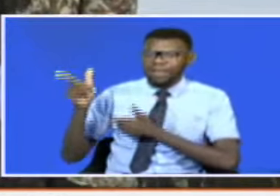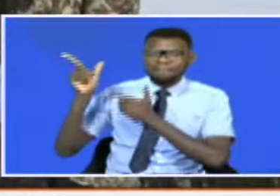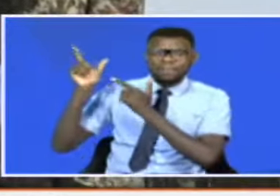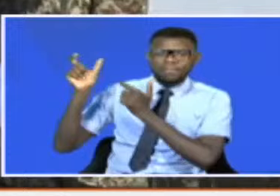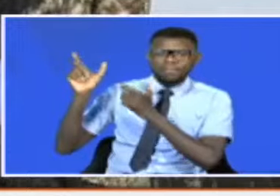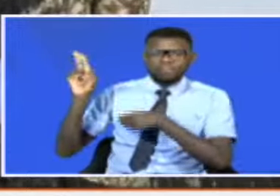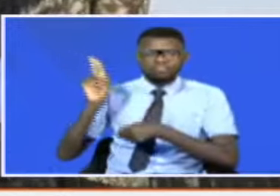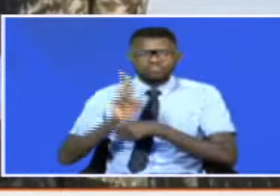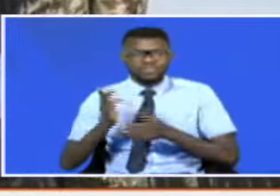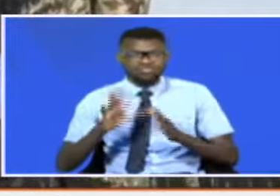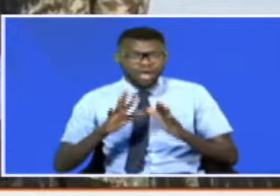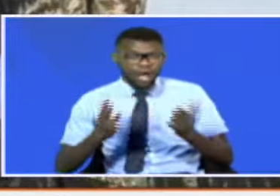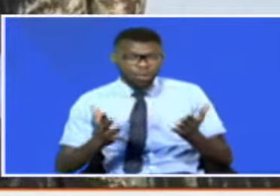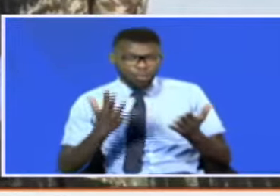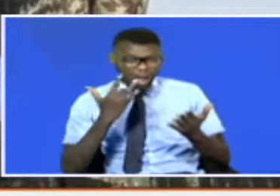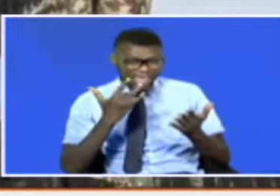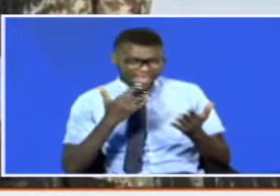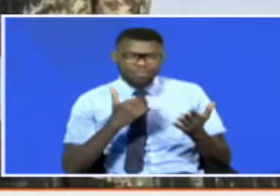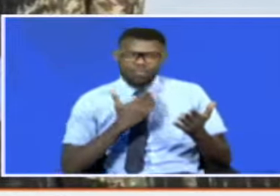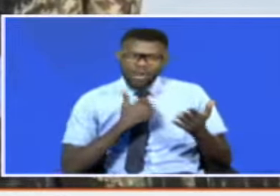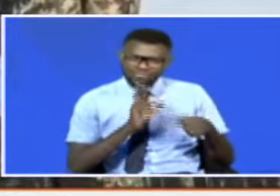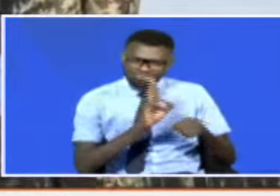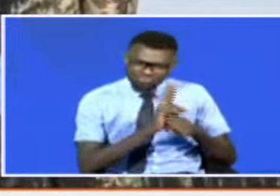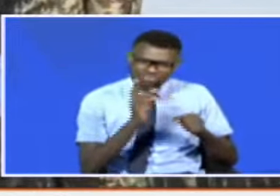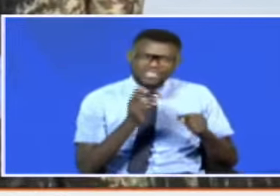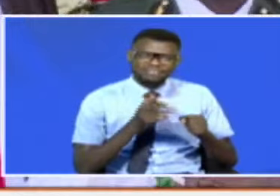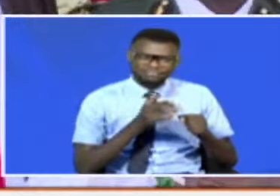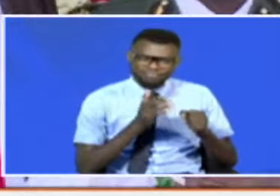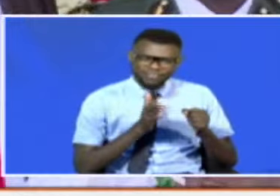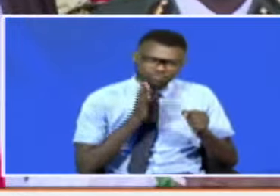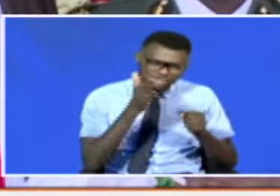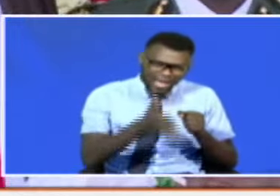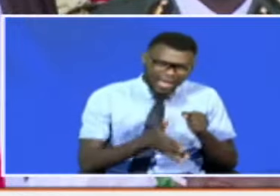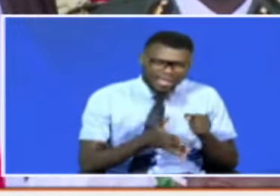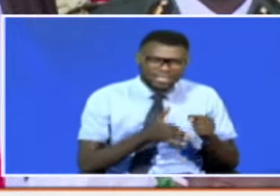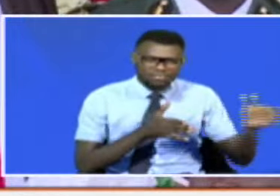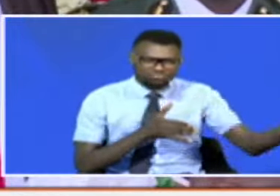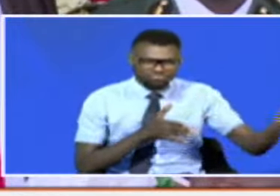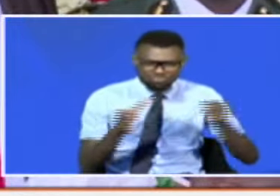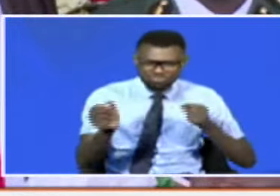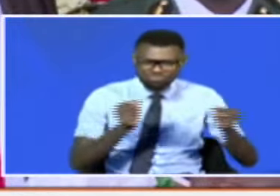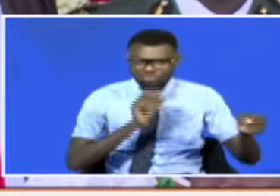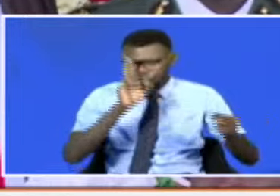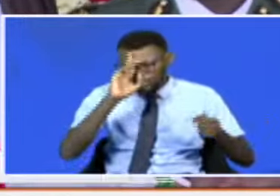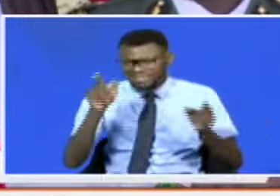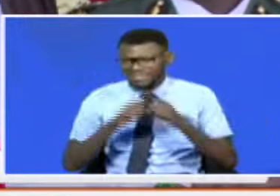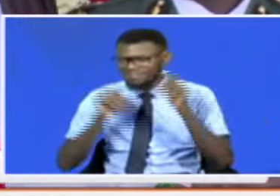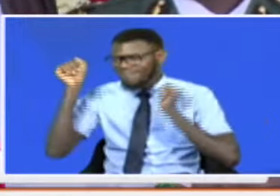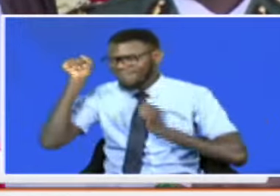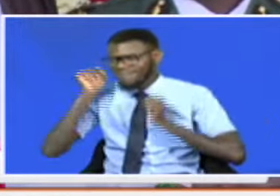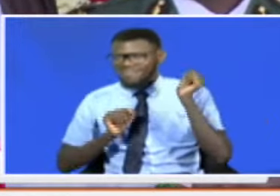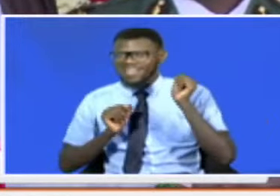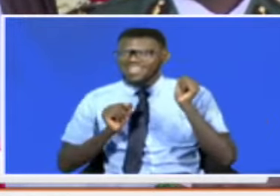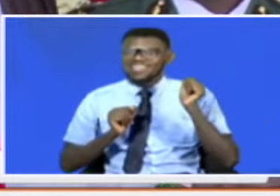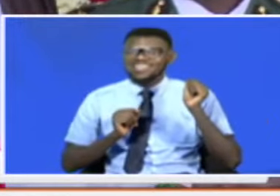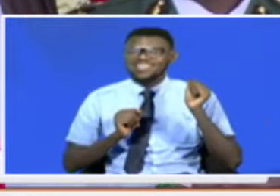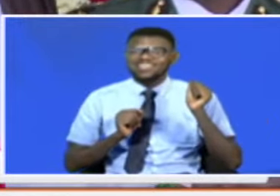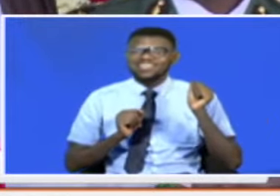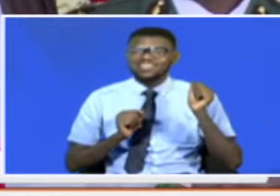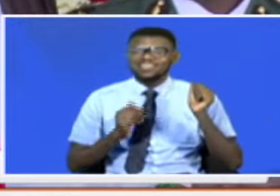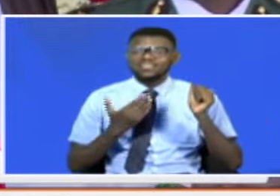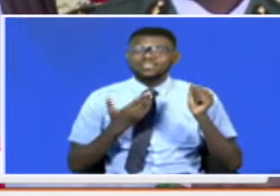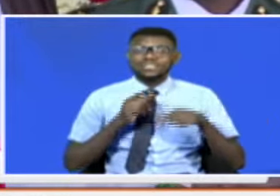for national security and defense. The paramilitary training that these young men and women go through will